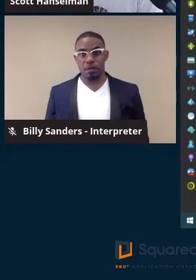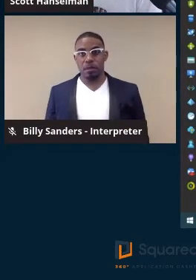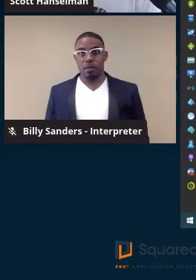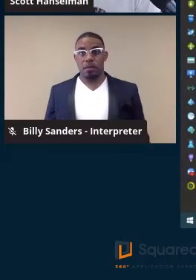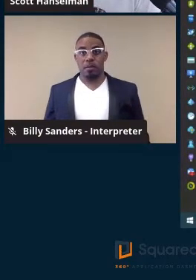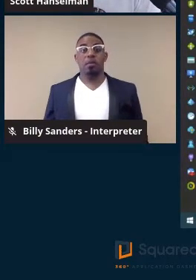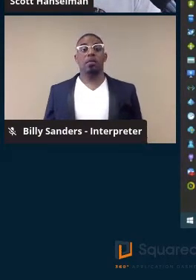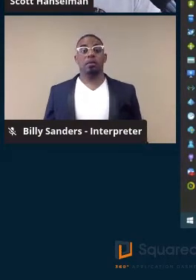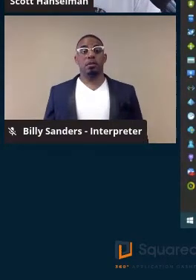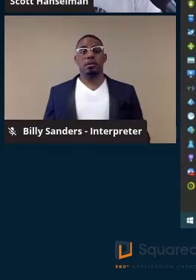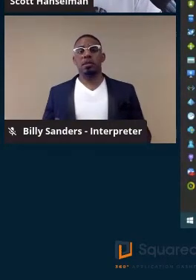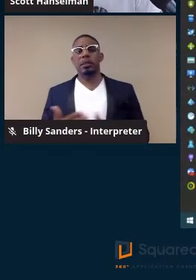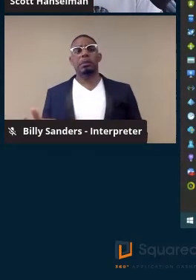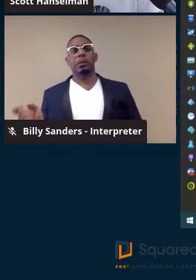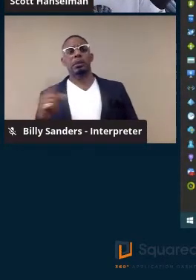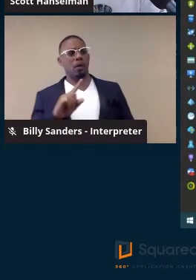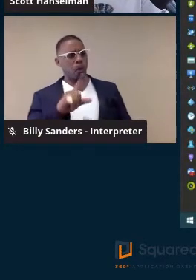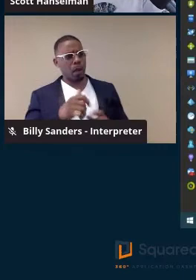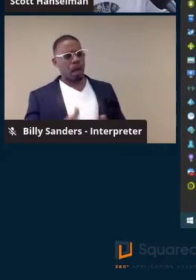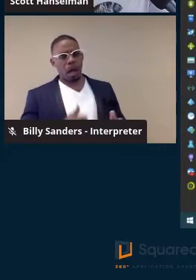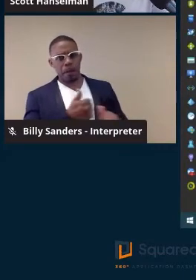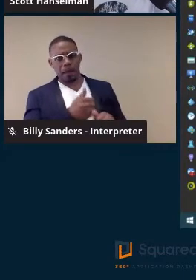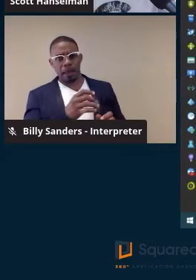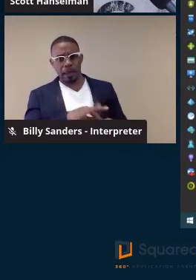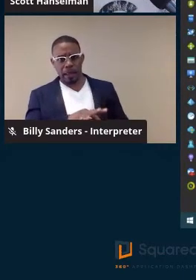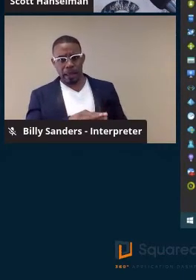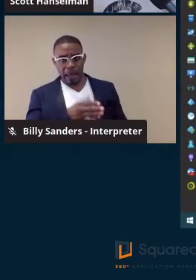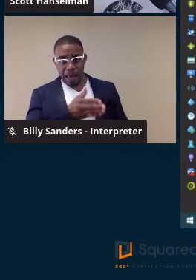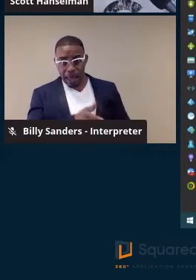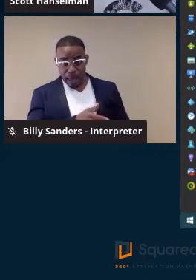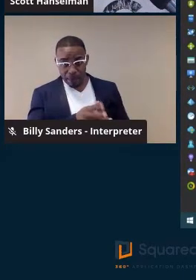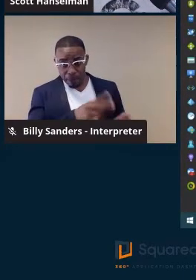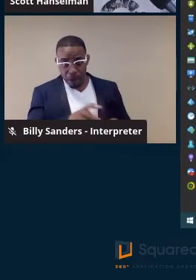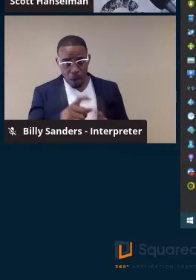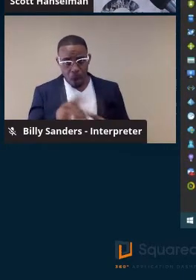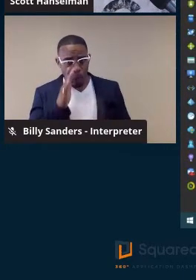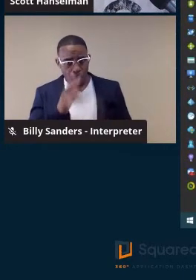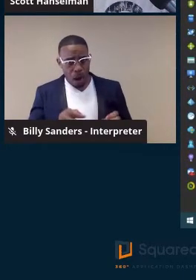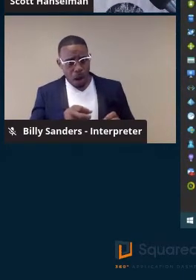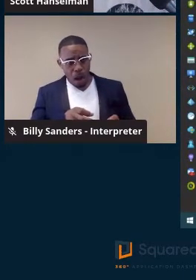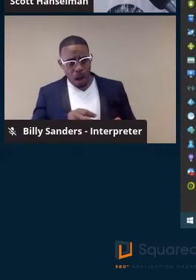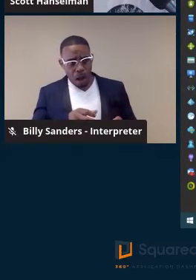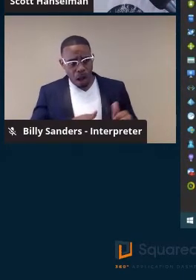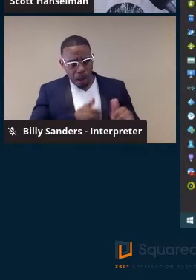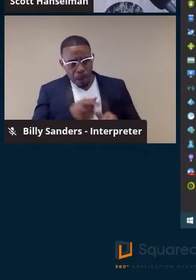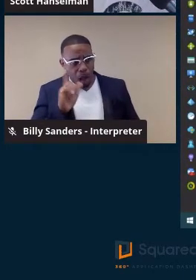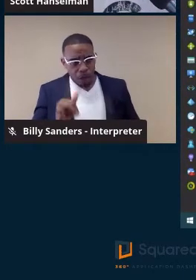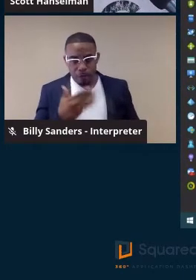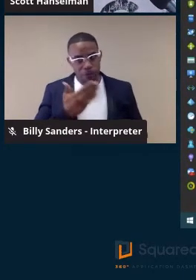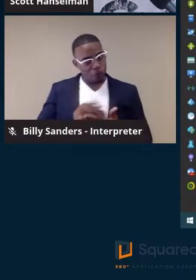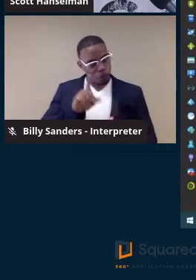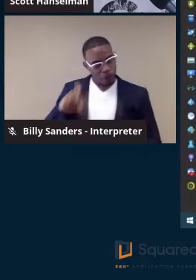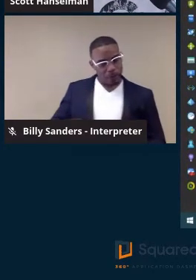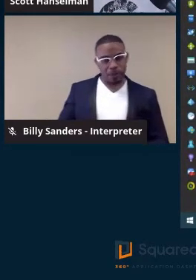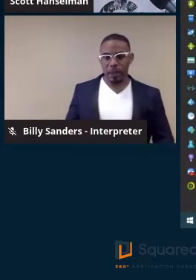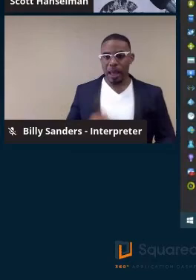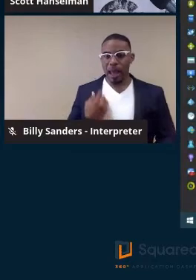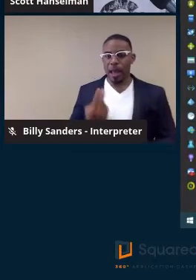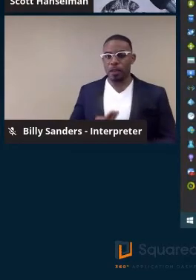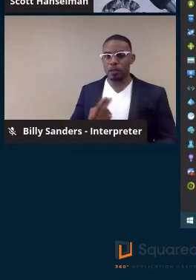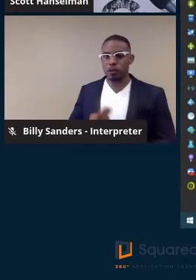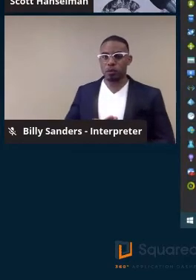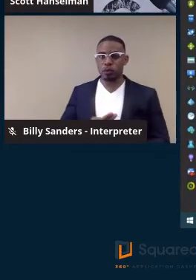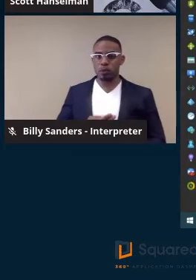Sangeeta is saying, when you update the content after migrating, what will the update look like? It's a good question. I use